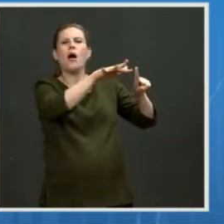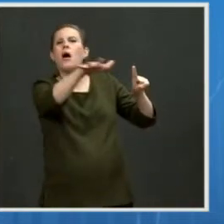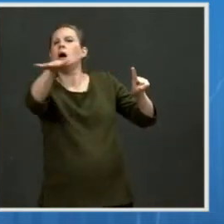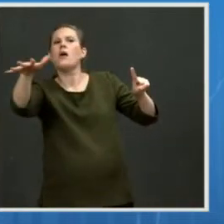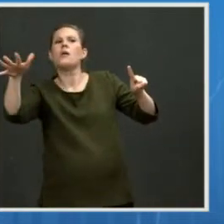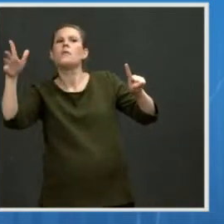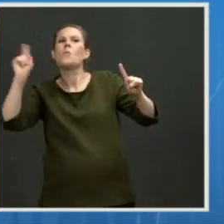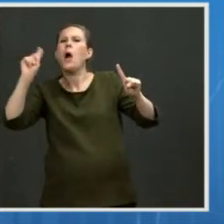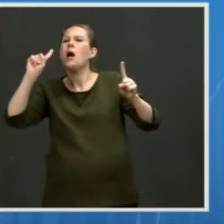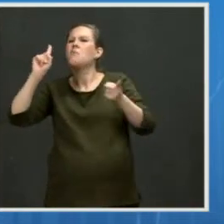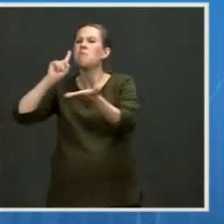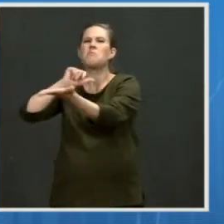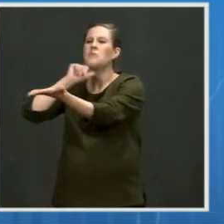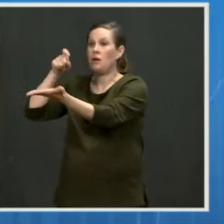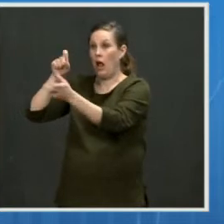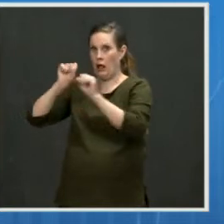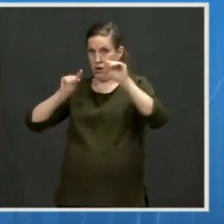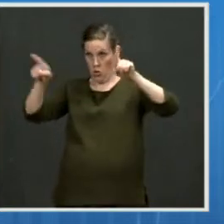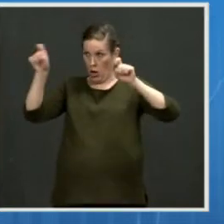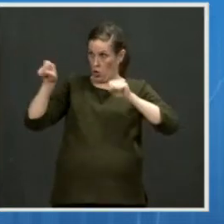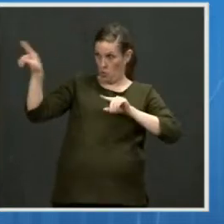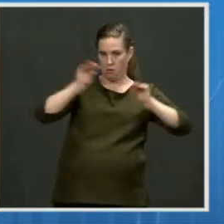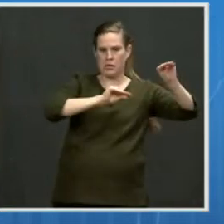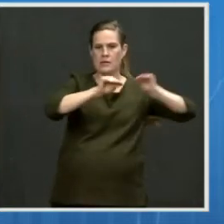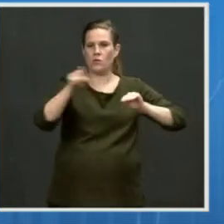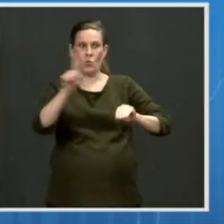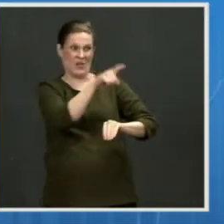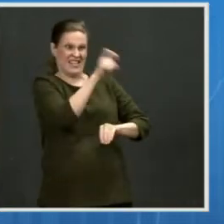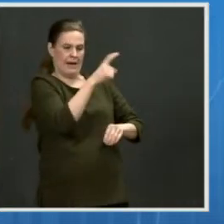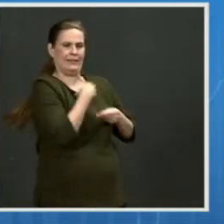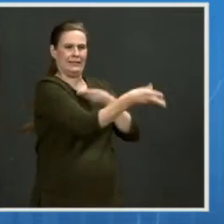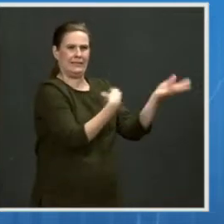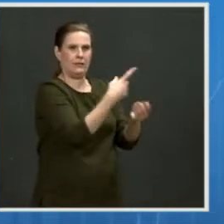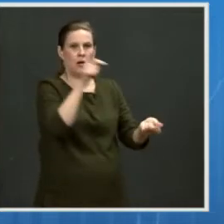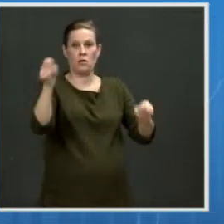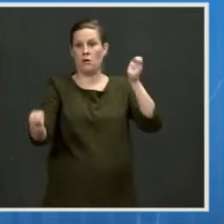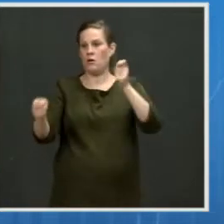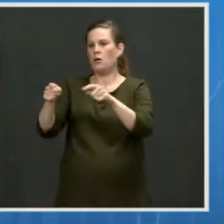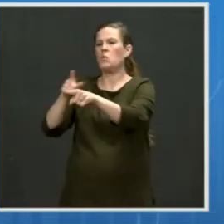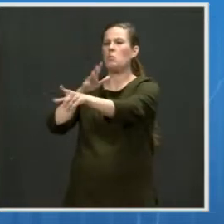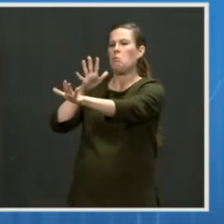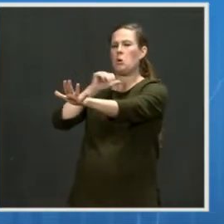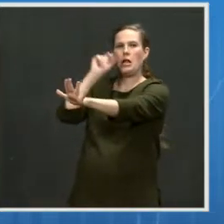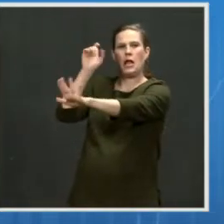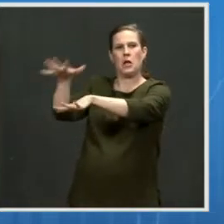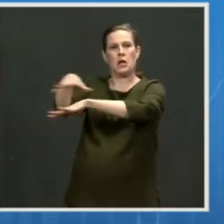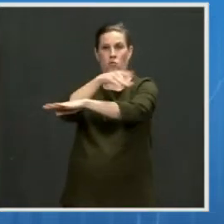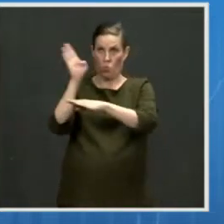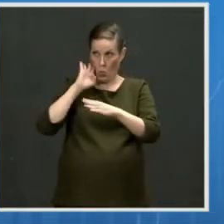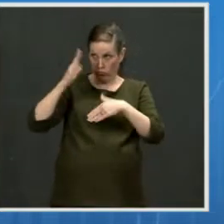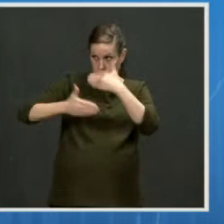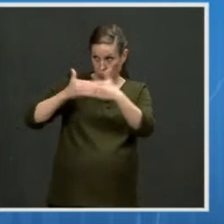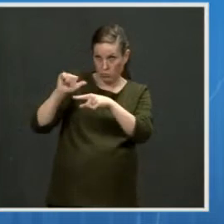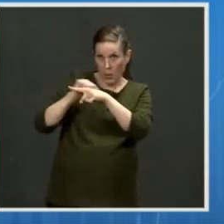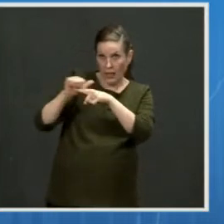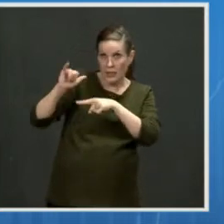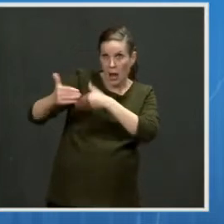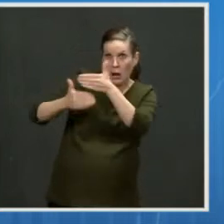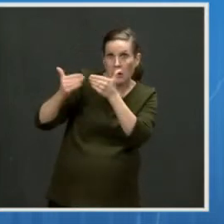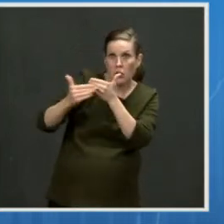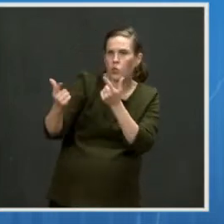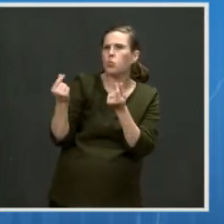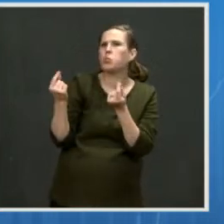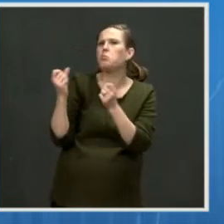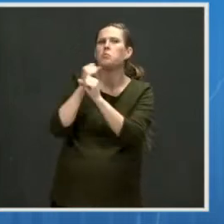demand and not enough supply, whether there might be a calibration that you guys are now starting to consider. That's a great